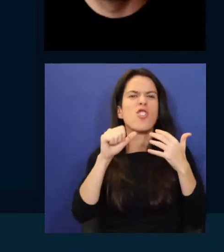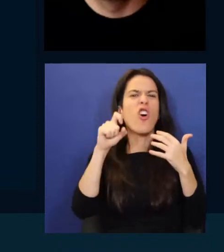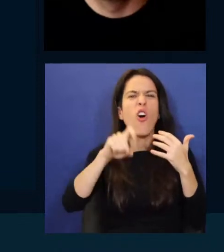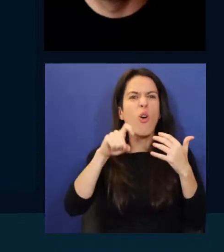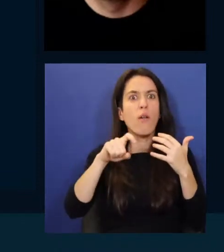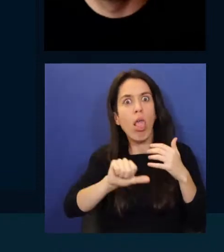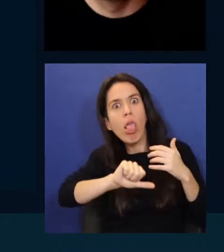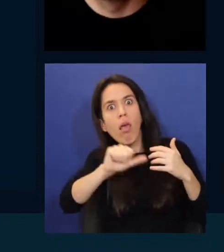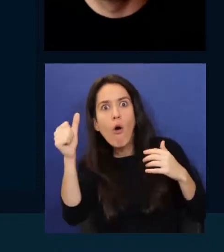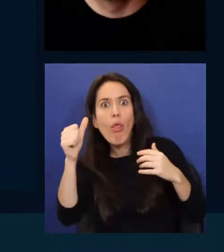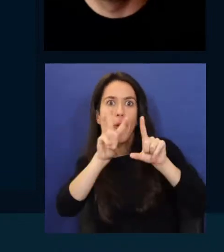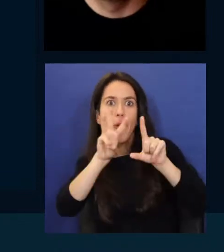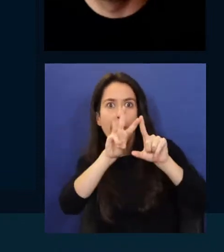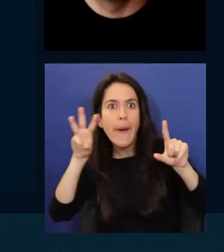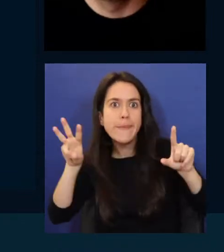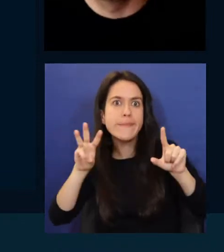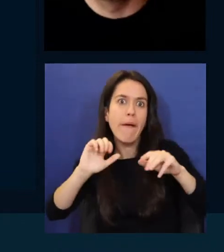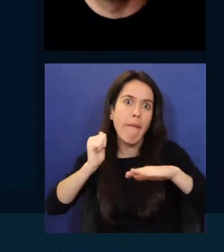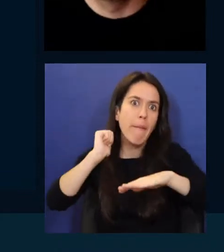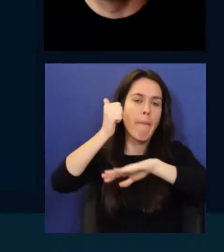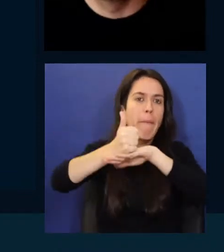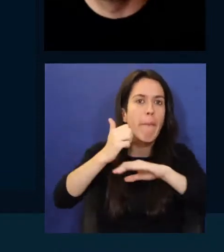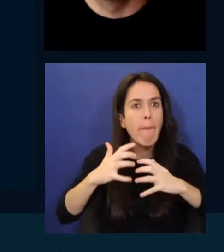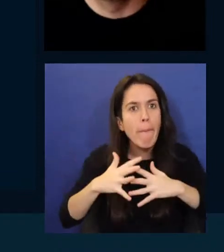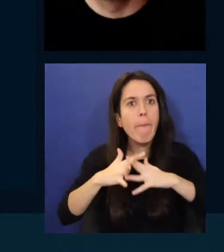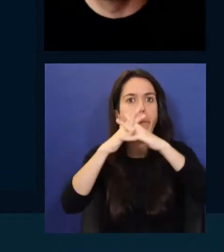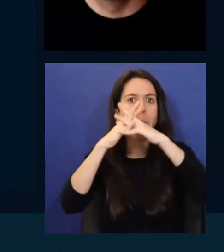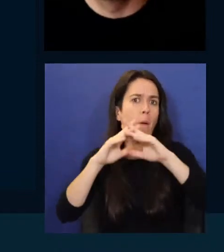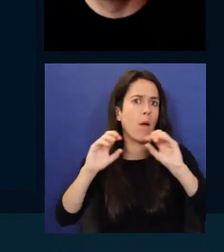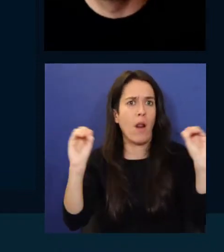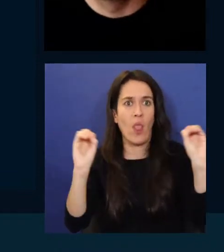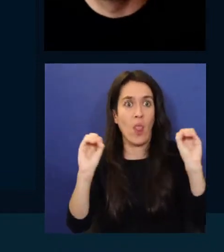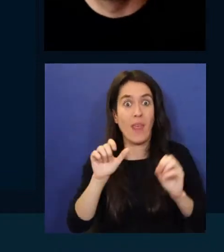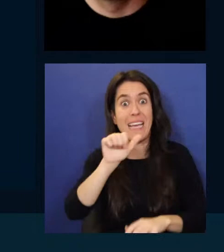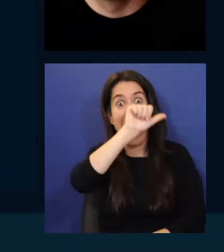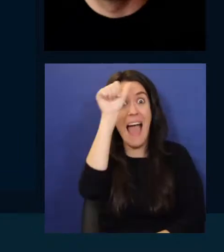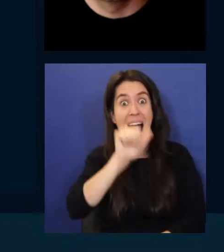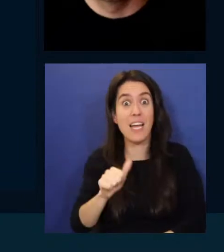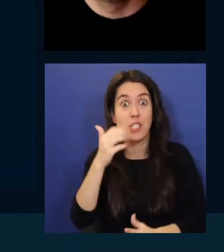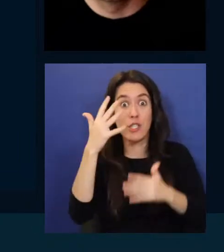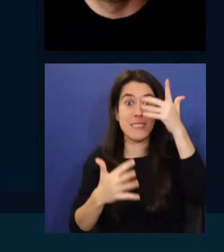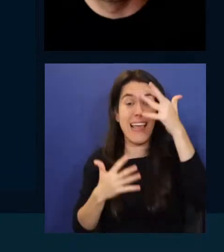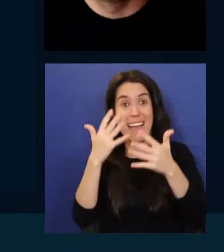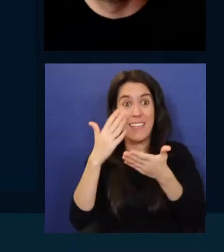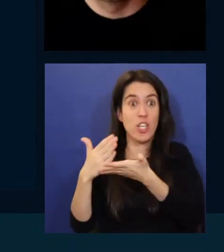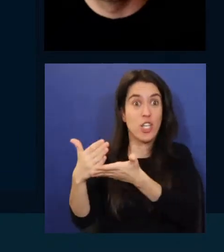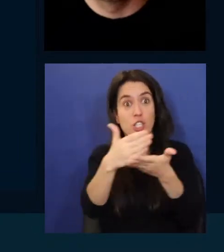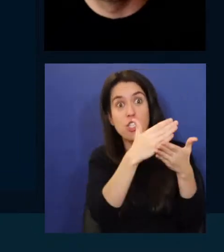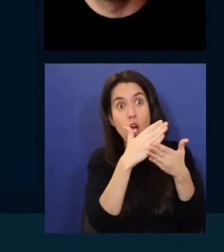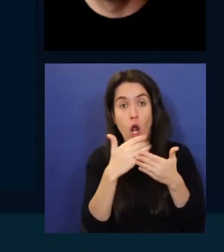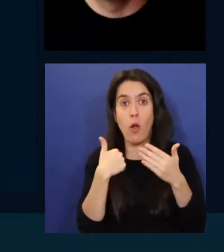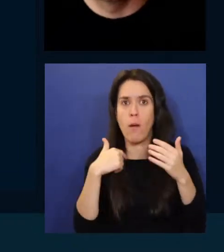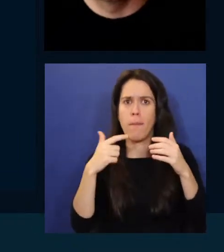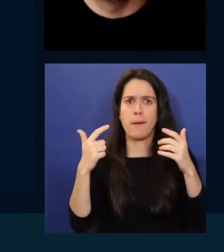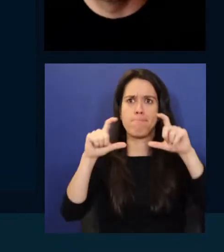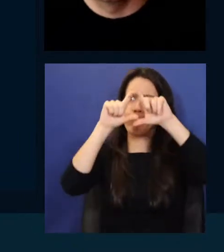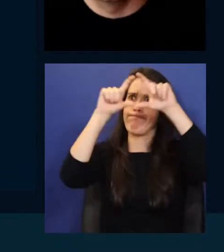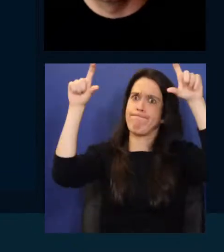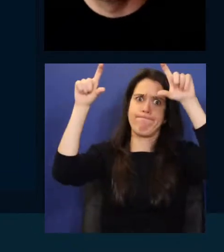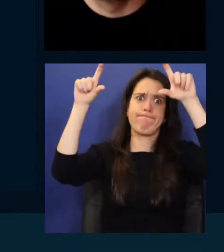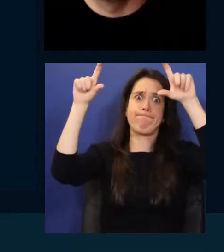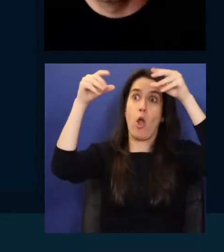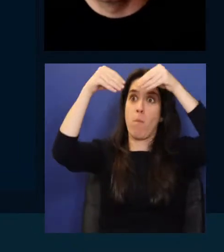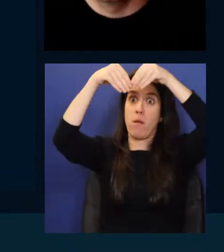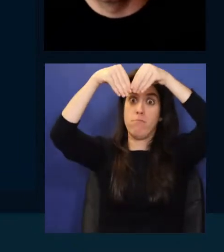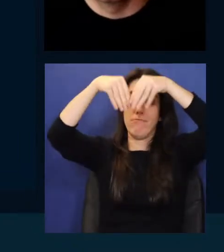additional infrastructure. With Azure Data Share, Contoso delivers data to their suppliers in a